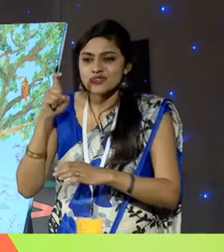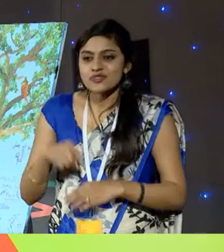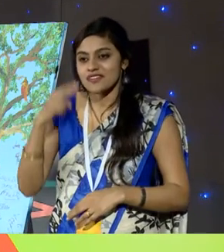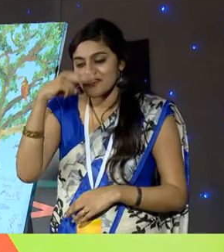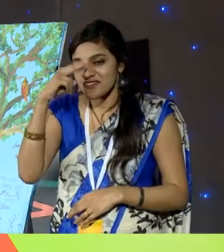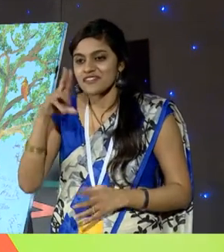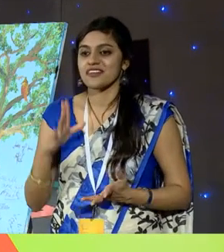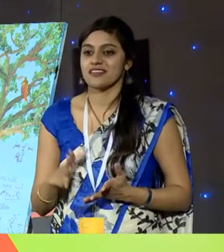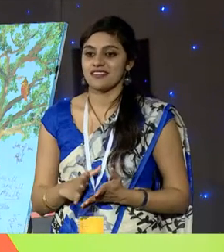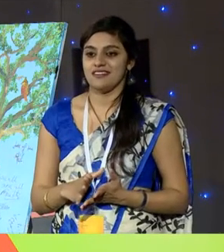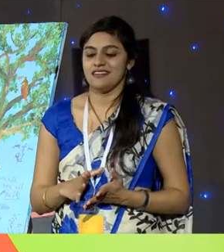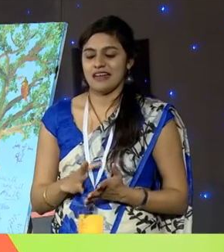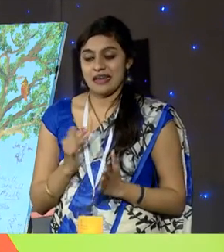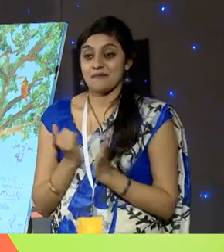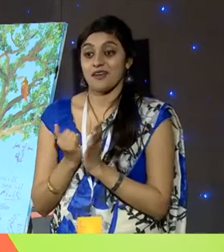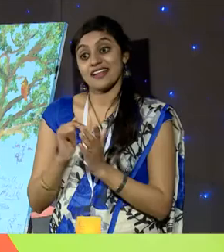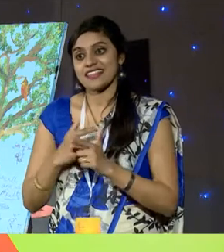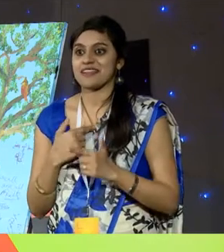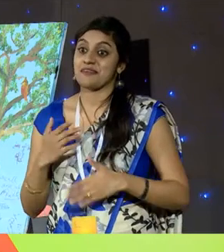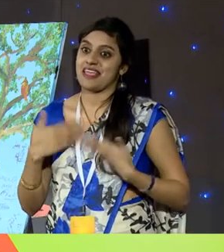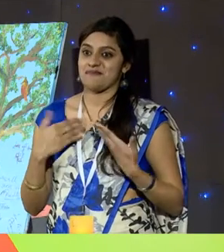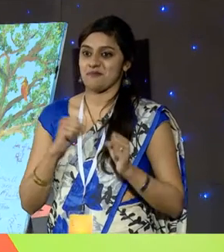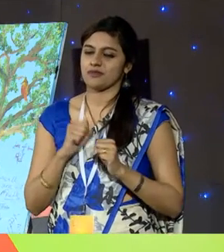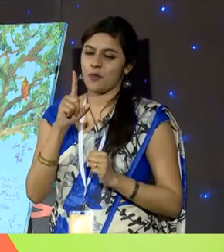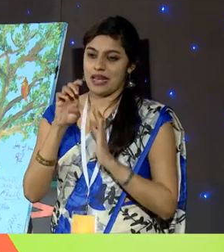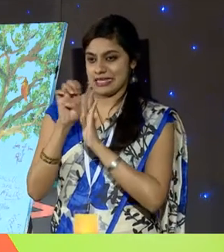people cannot even imagine. I'll give you an example.